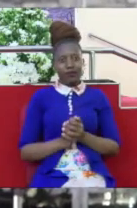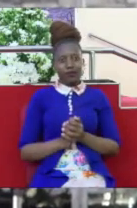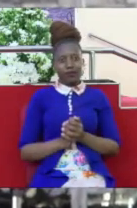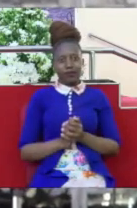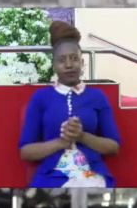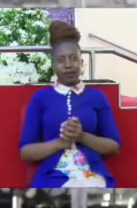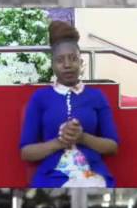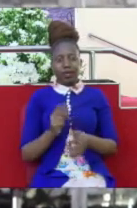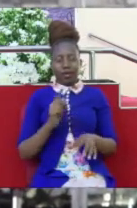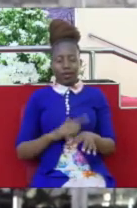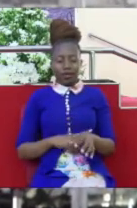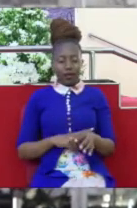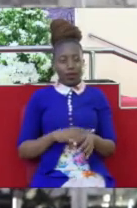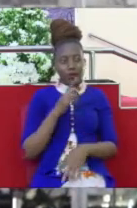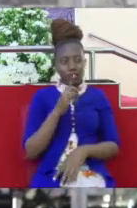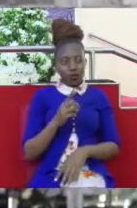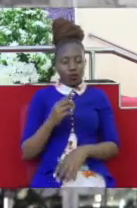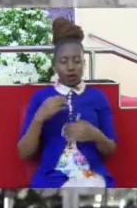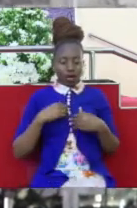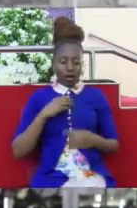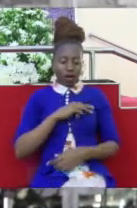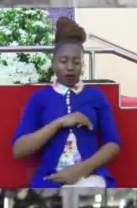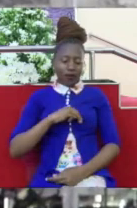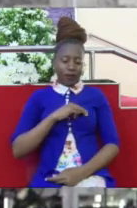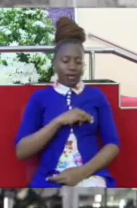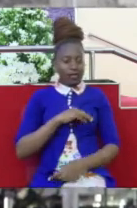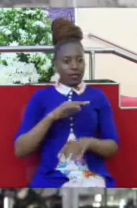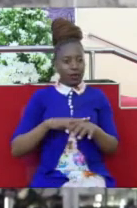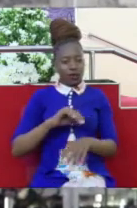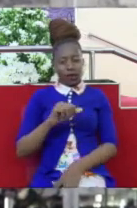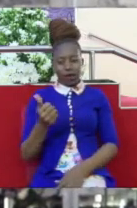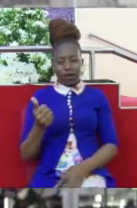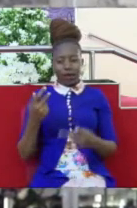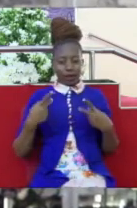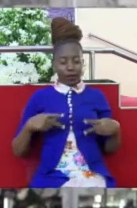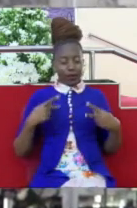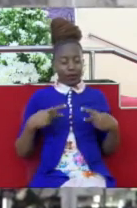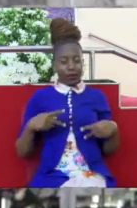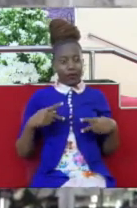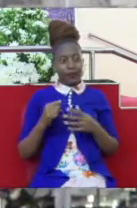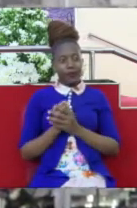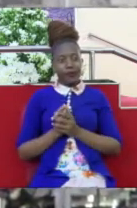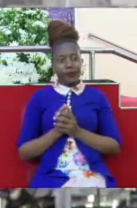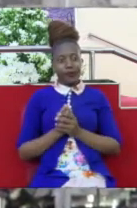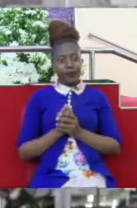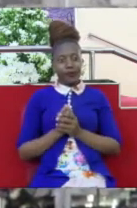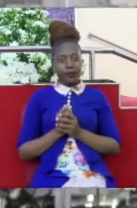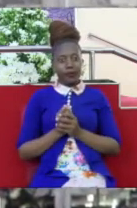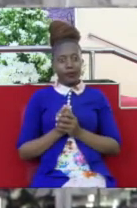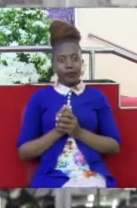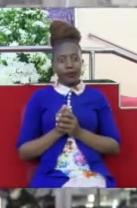hali ya kuhurumia mtu. What does empathy mean? Inamaanisha kuwa katika hali ya huyo mtu, nafasi ya ule mtu ambaye ameumia. I'm asking